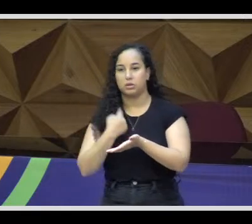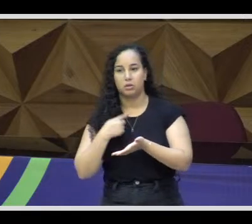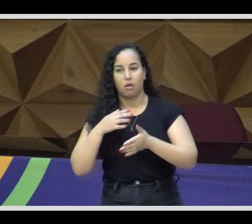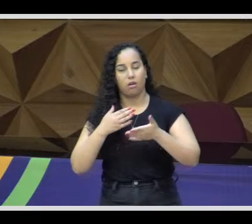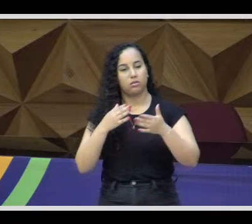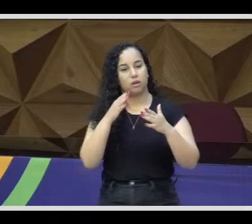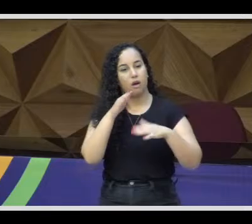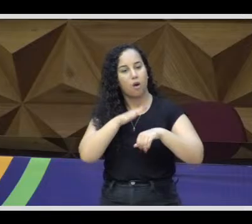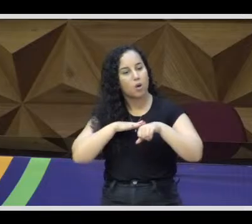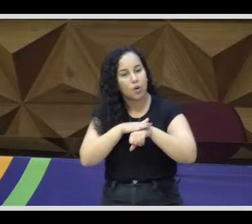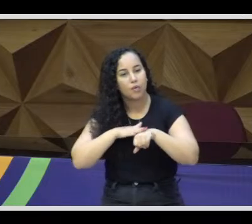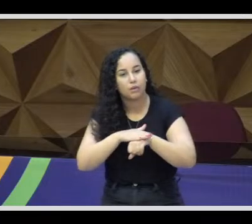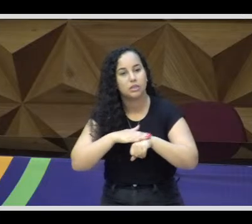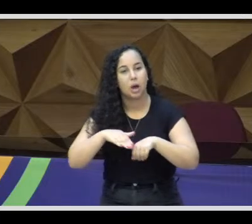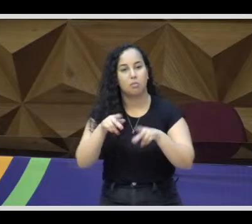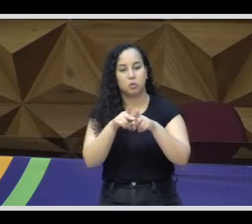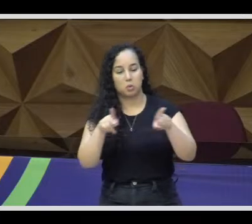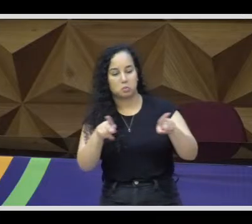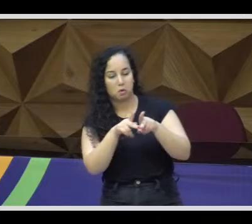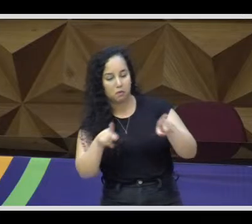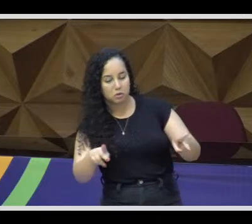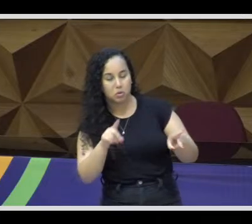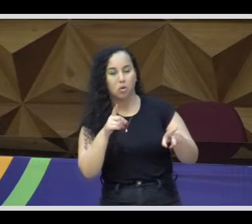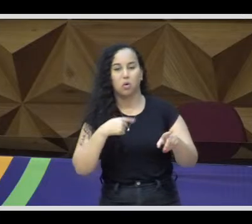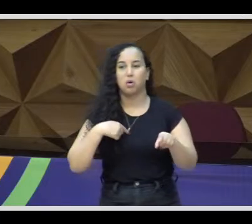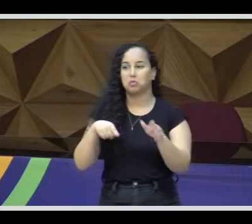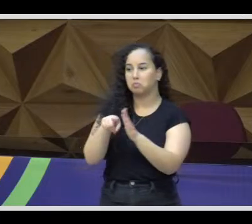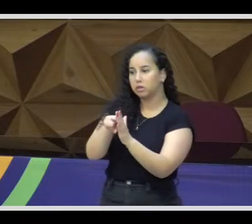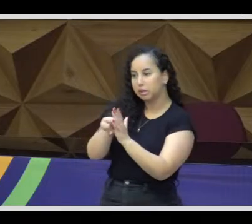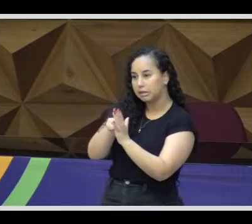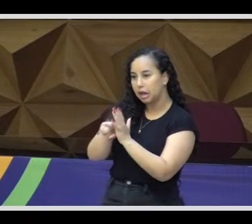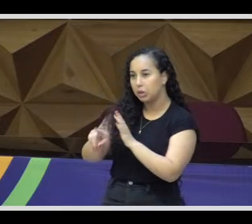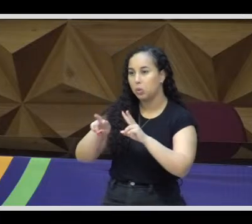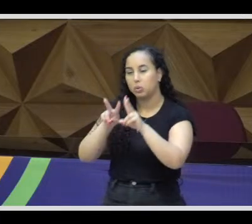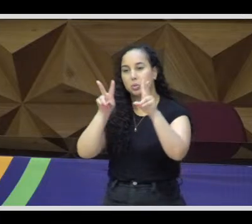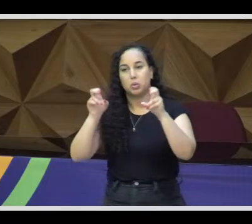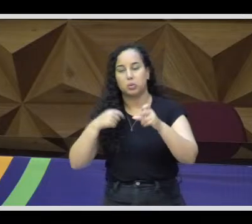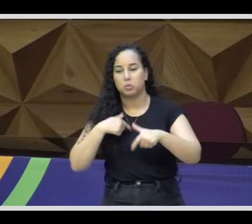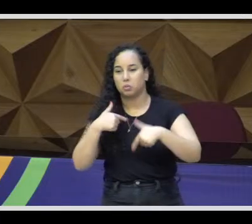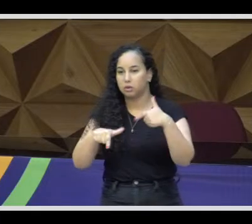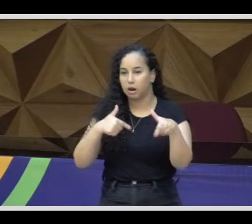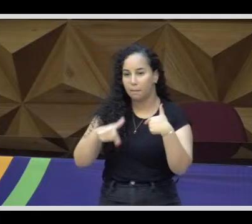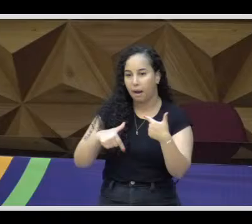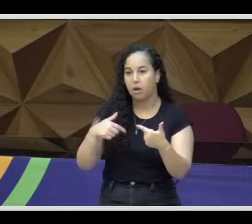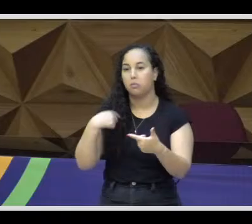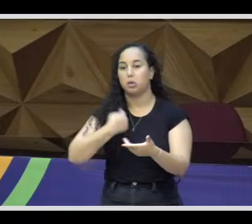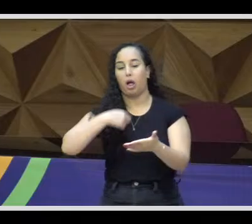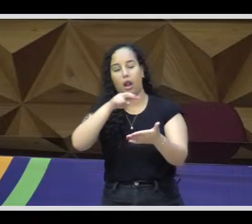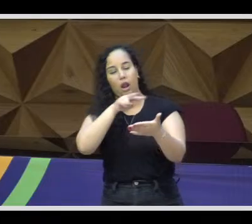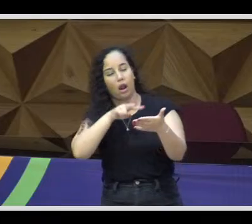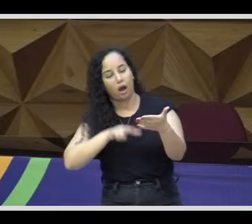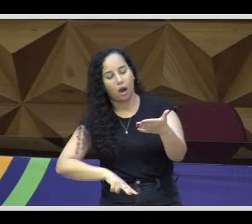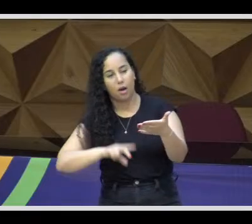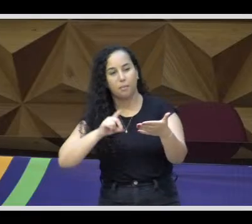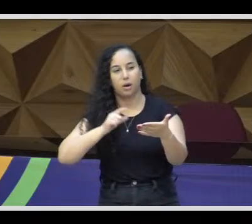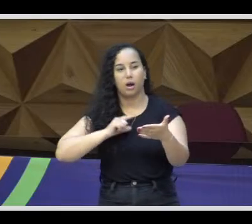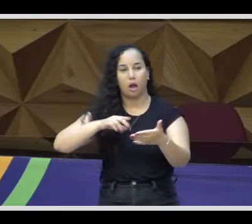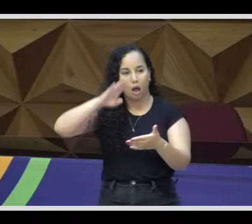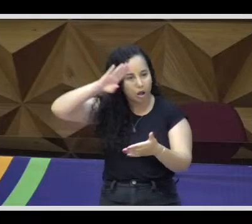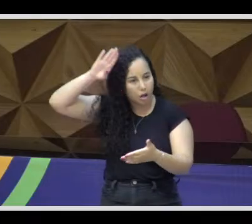talk to professors, researchers about the work they're doing, we read